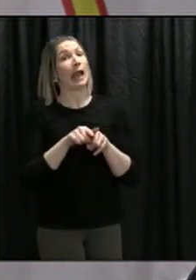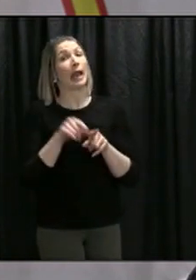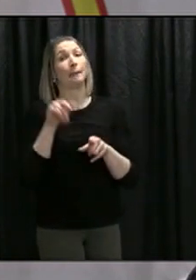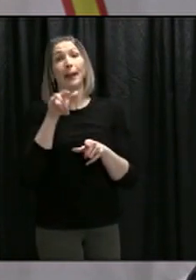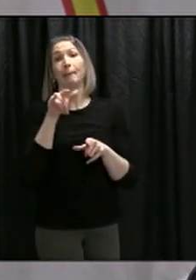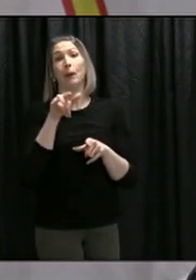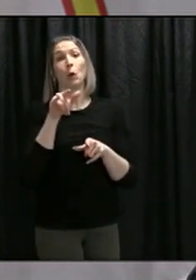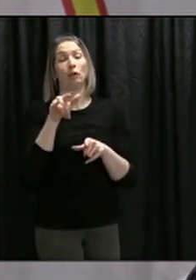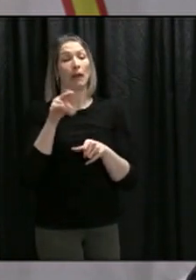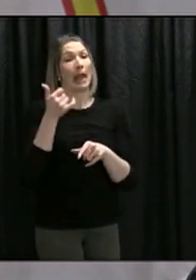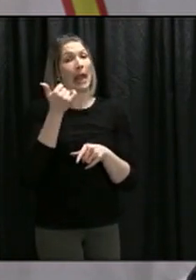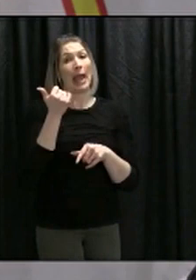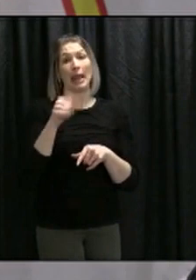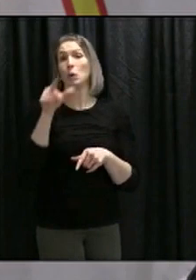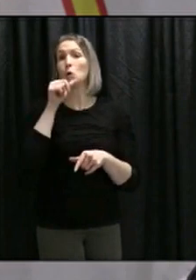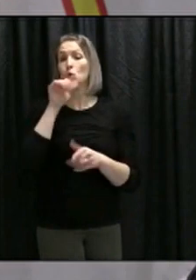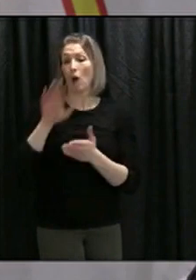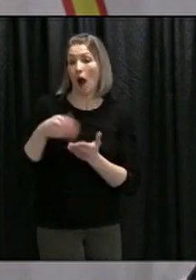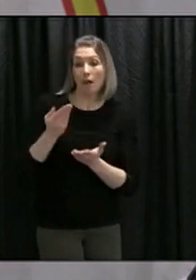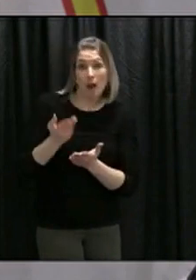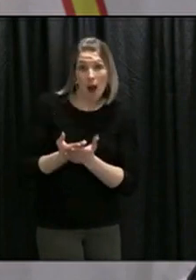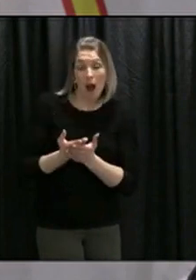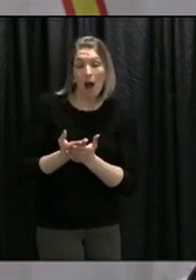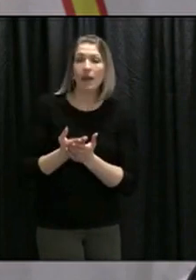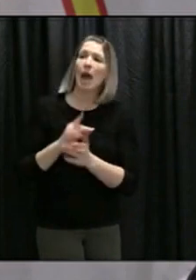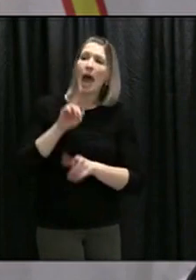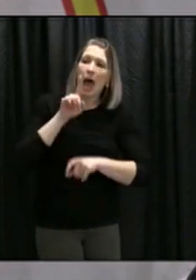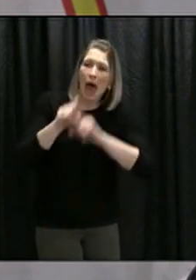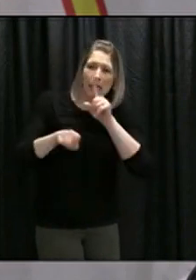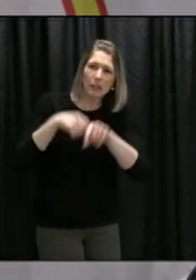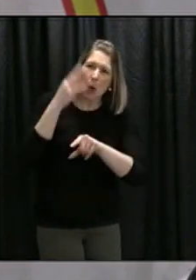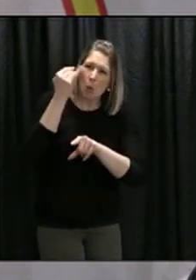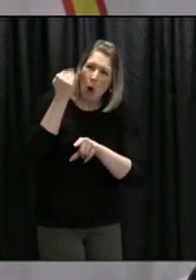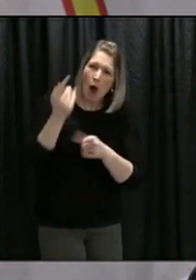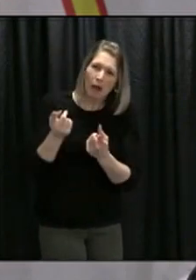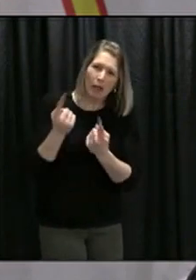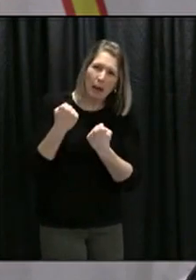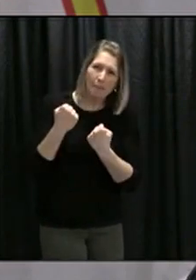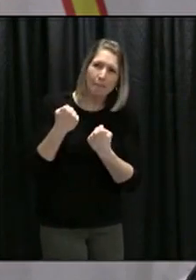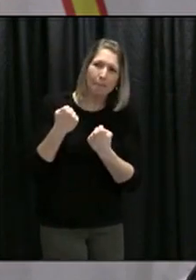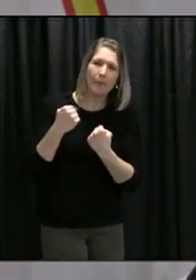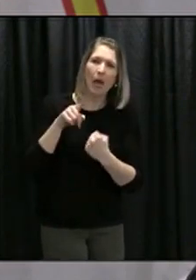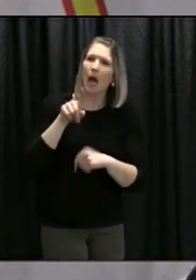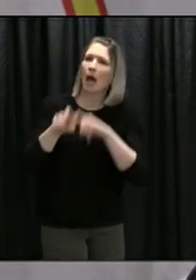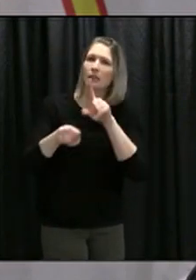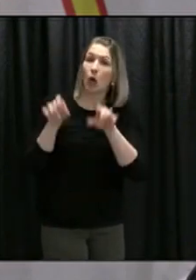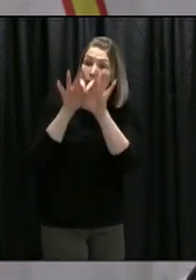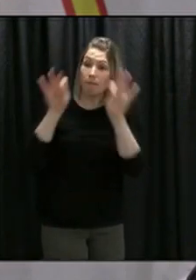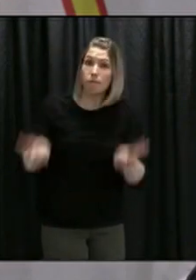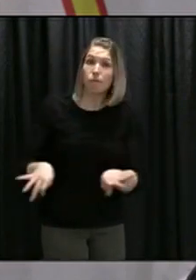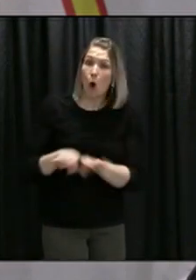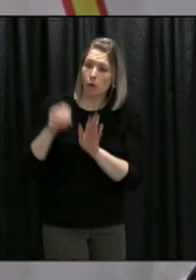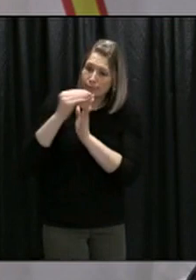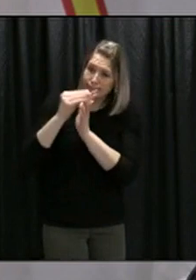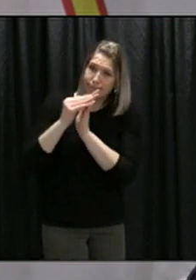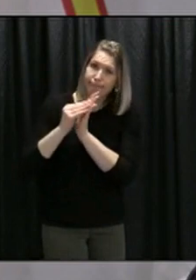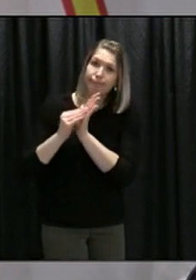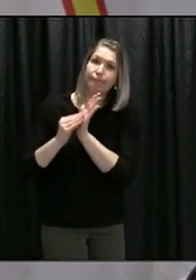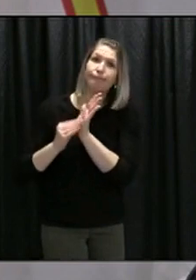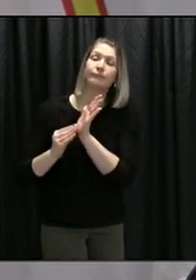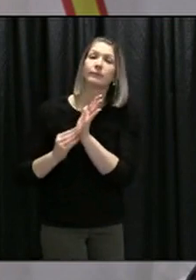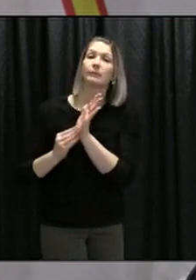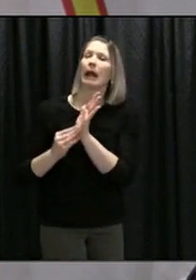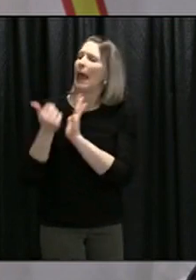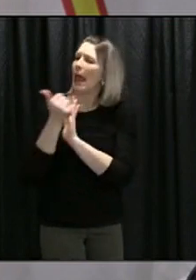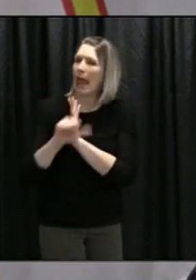providing them or giving them information of where, why they would be here and so on. There's forms that will be filled out at our checkpoints,